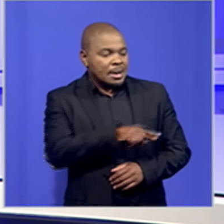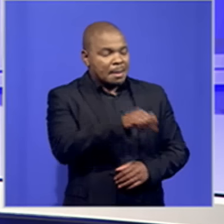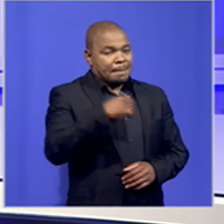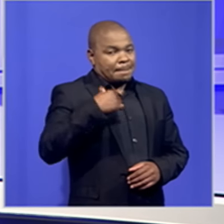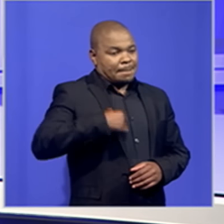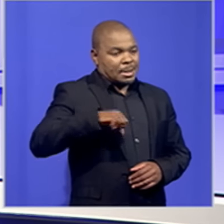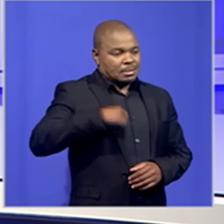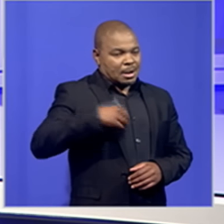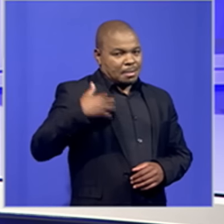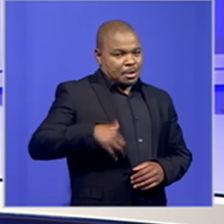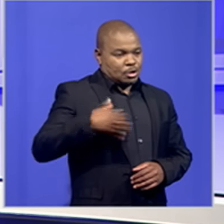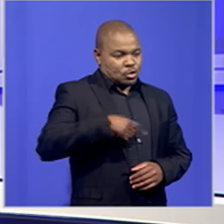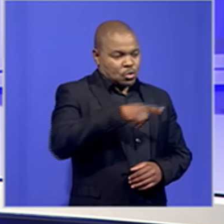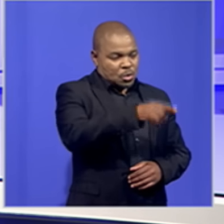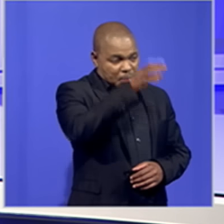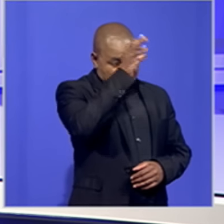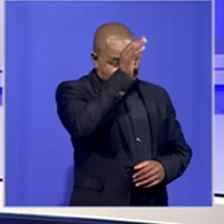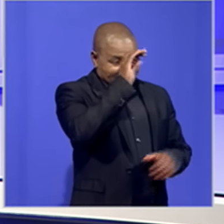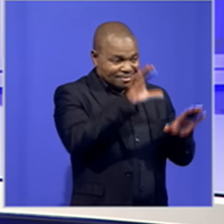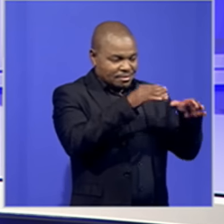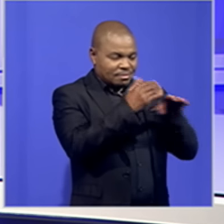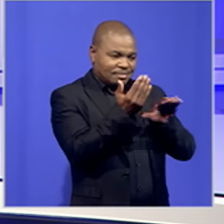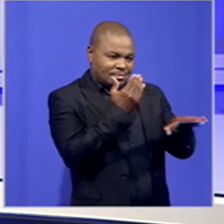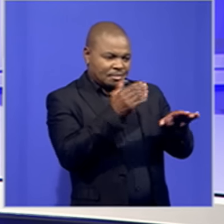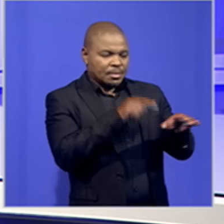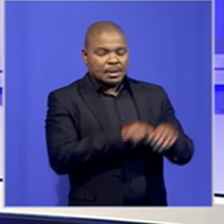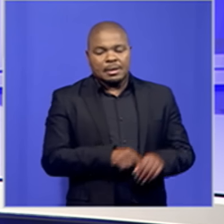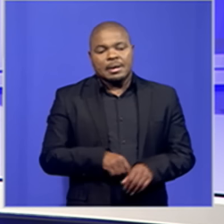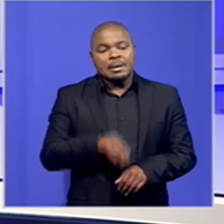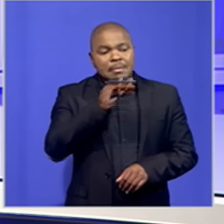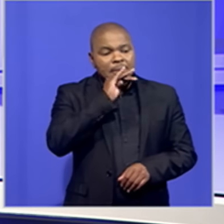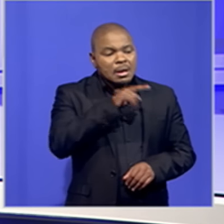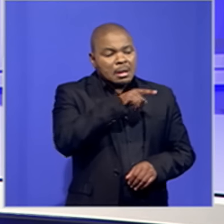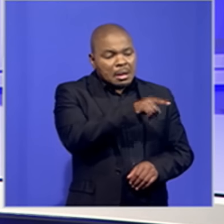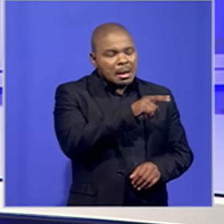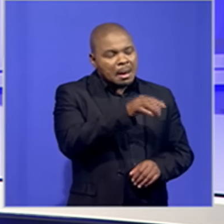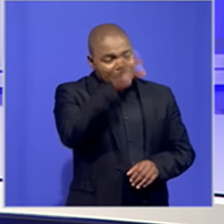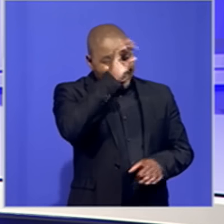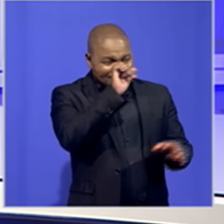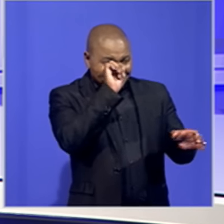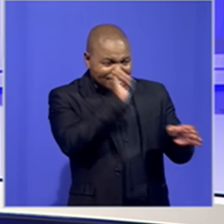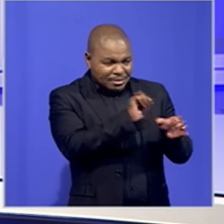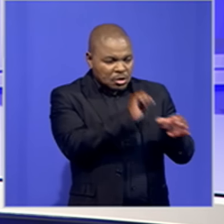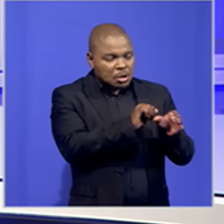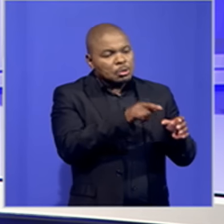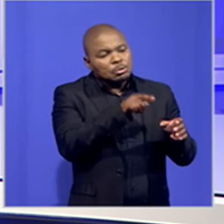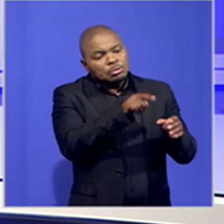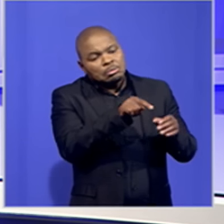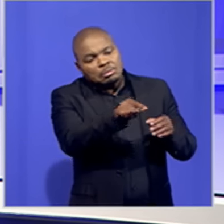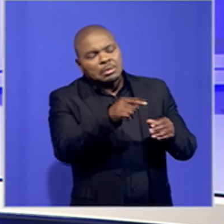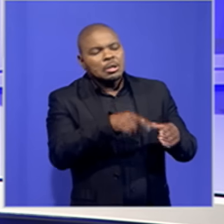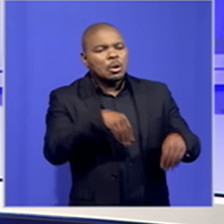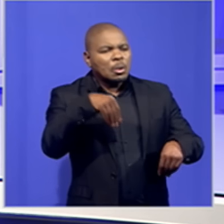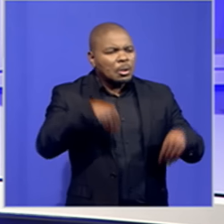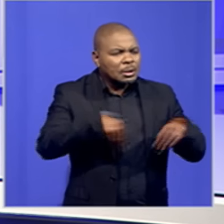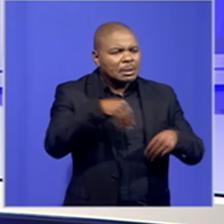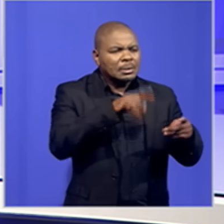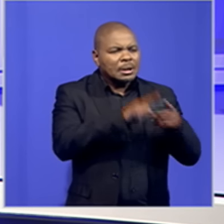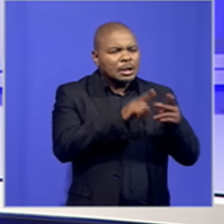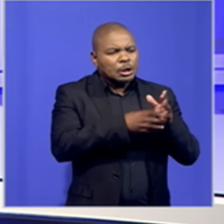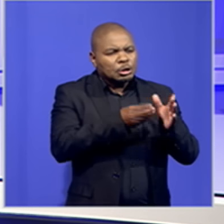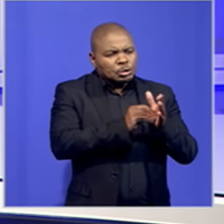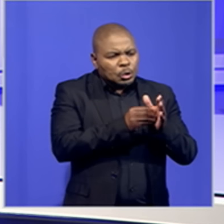ne le sa tlhoke kaelo go tswa go lephata le le ikemetseng la dipatlisiso kgatlhanong le mapodisi go tsaya dikgato kgalemo kgatlhanong le maloko a